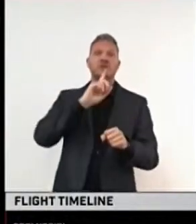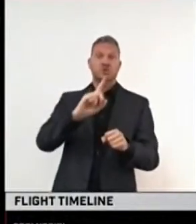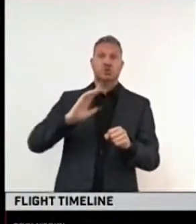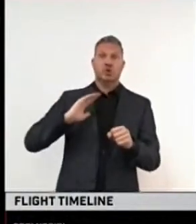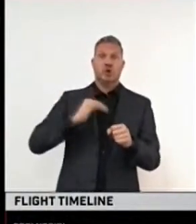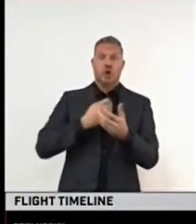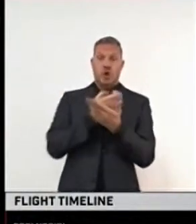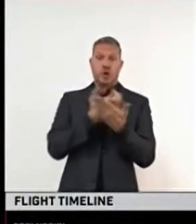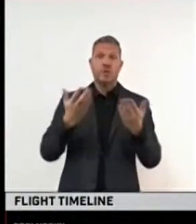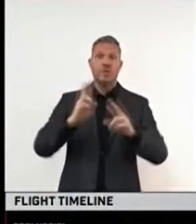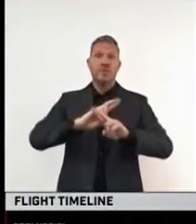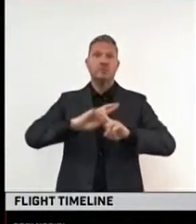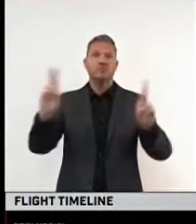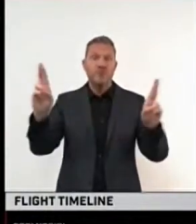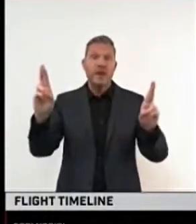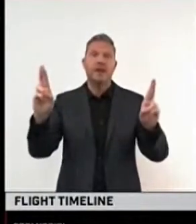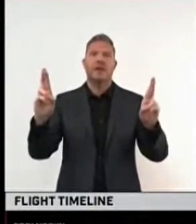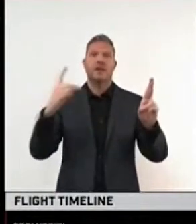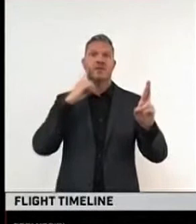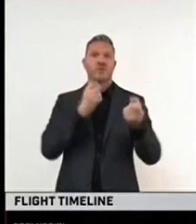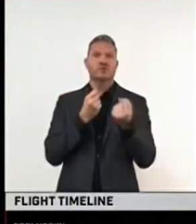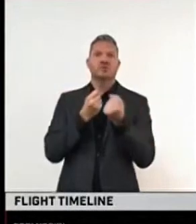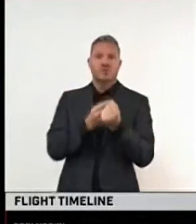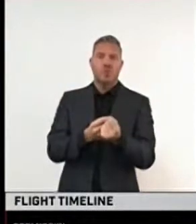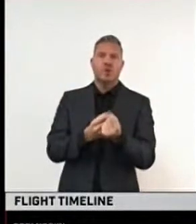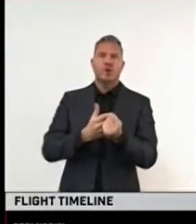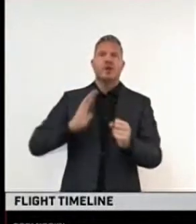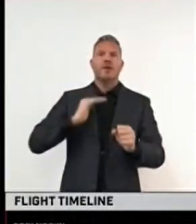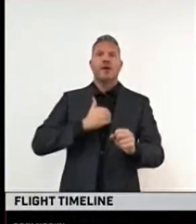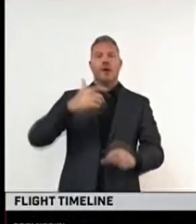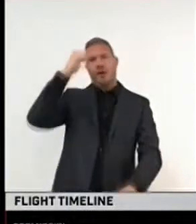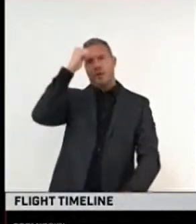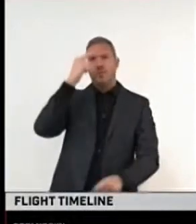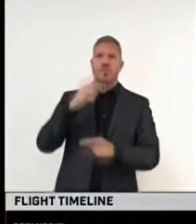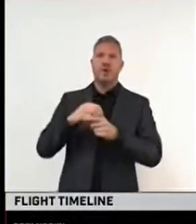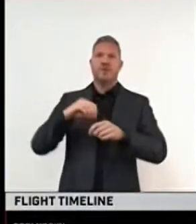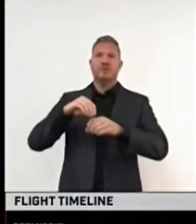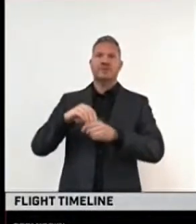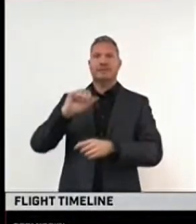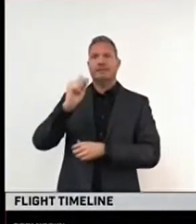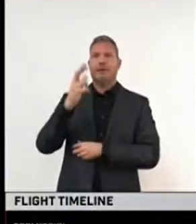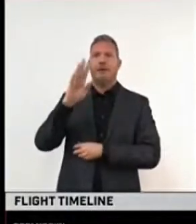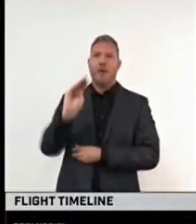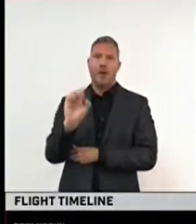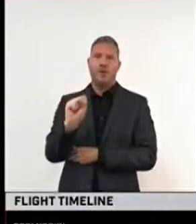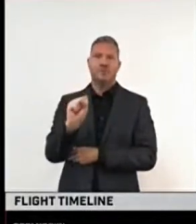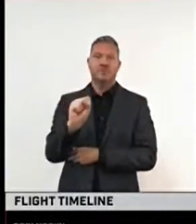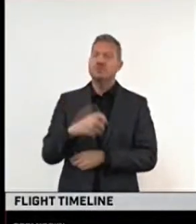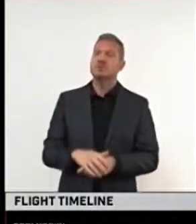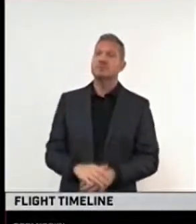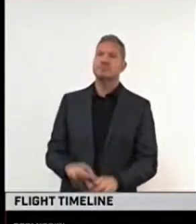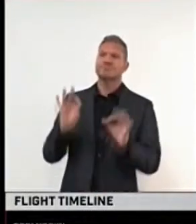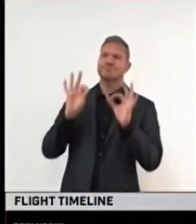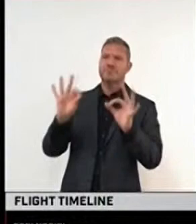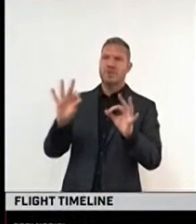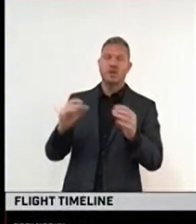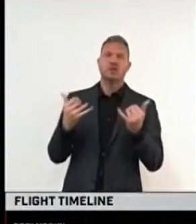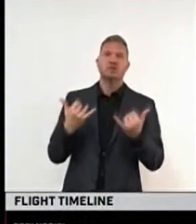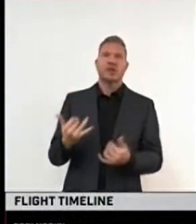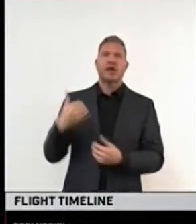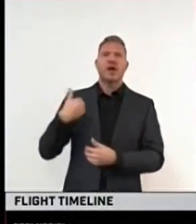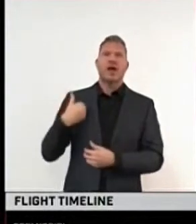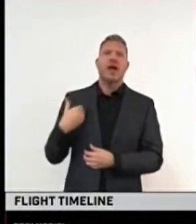mission and support our brothers in arms. Excellent. Now, this mission is part of the Rapid Agile Launch Initiative, or the Raleigh project.